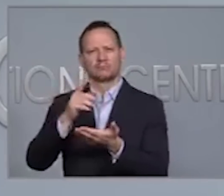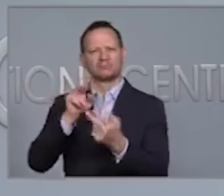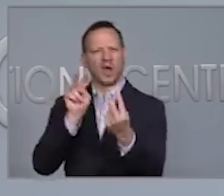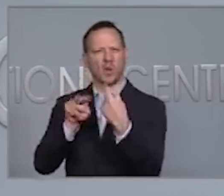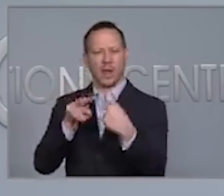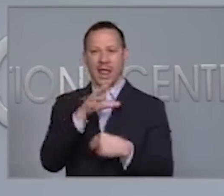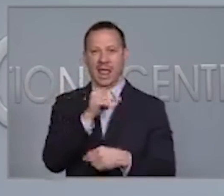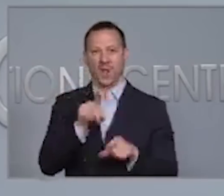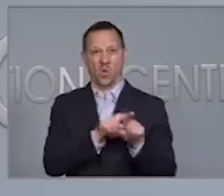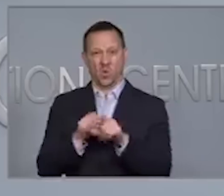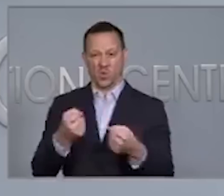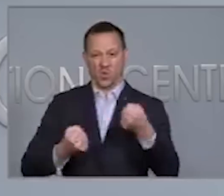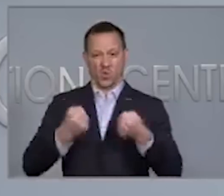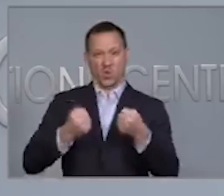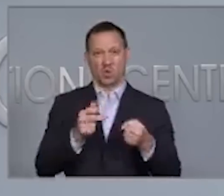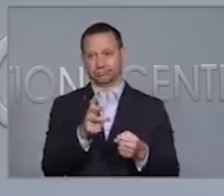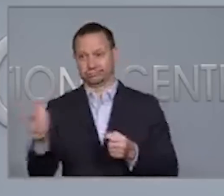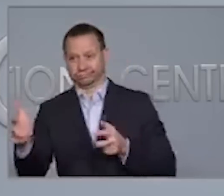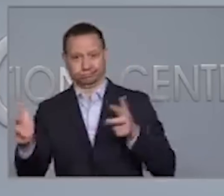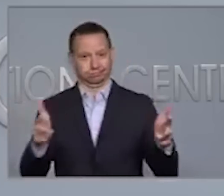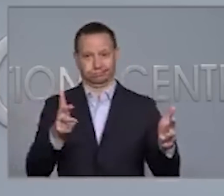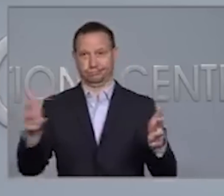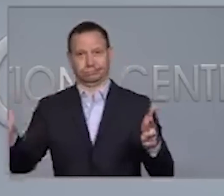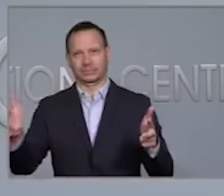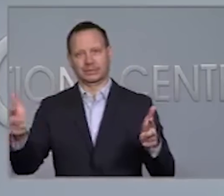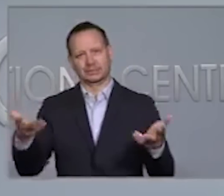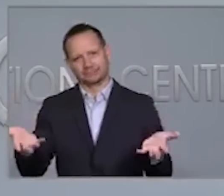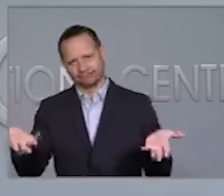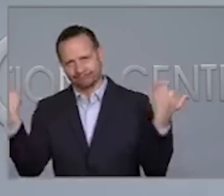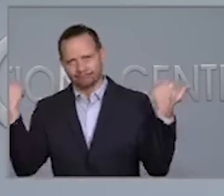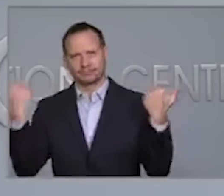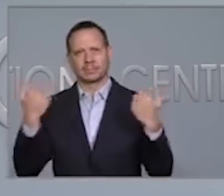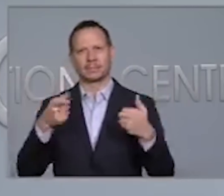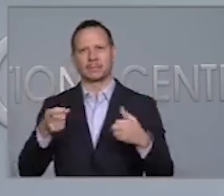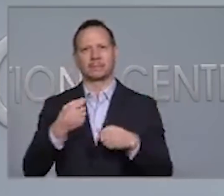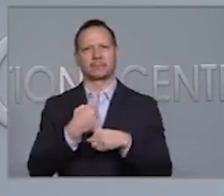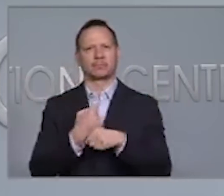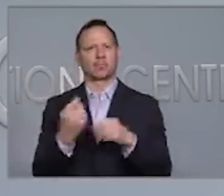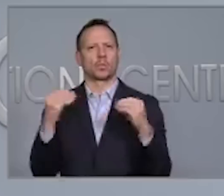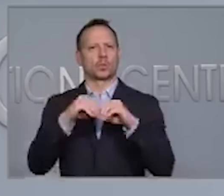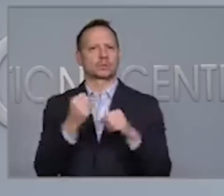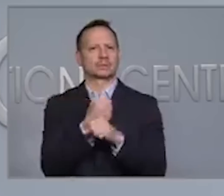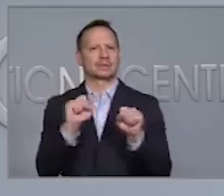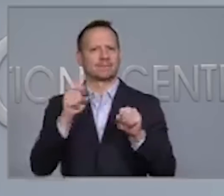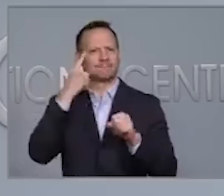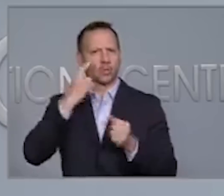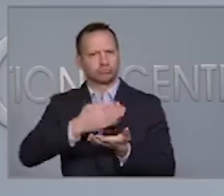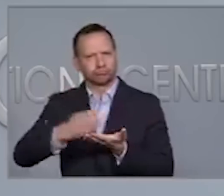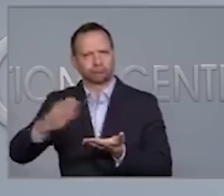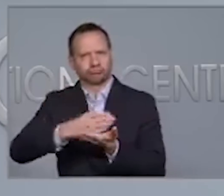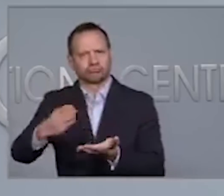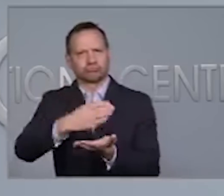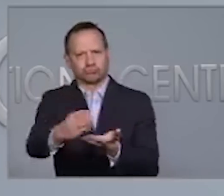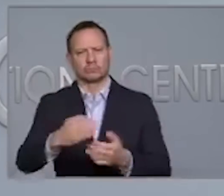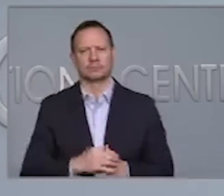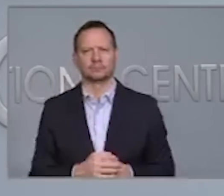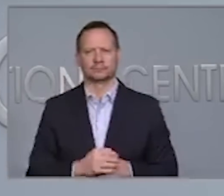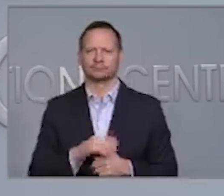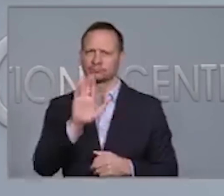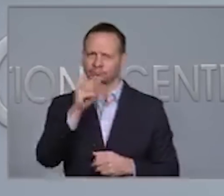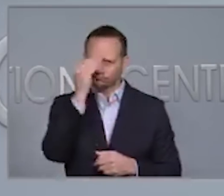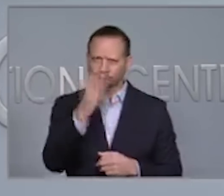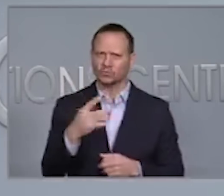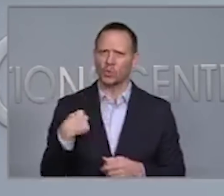road shoulders to make them safer for travel and plowing. Please know that we are using every tool at